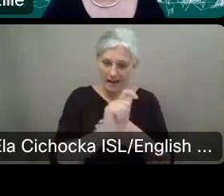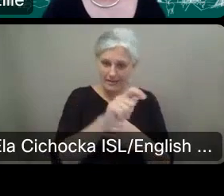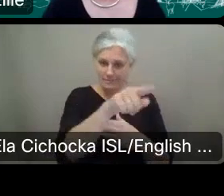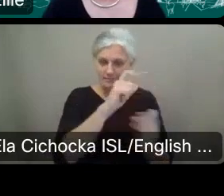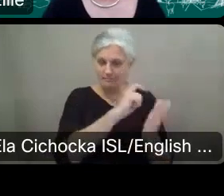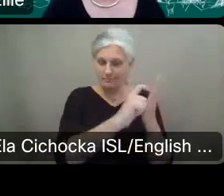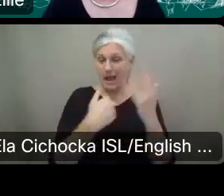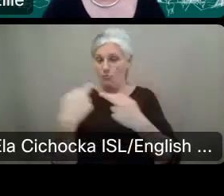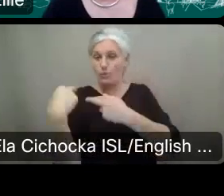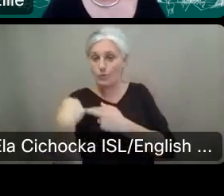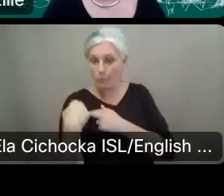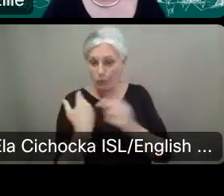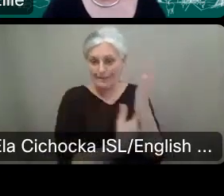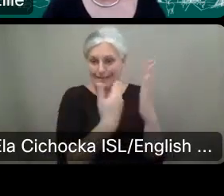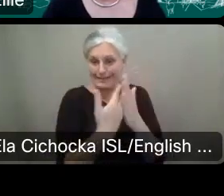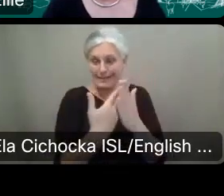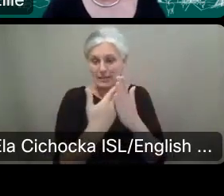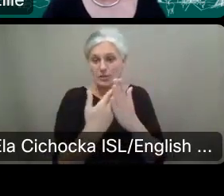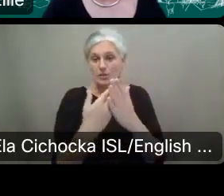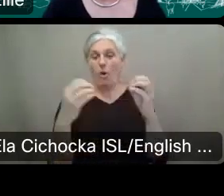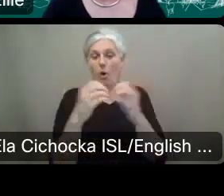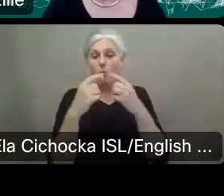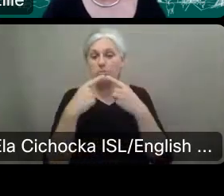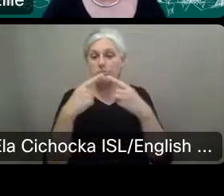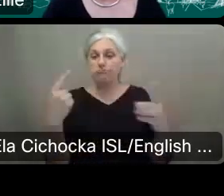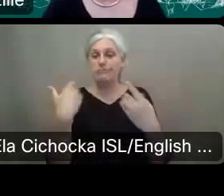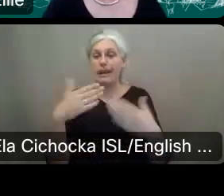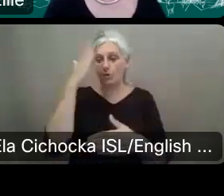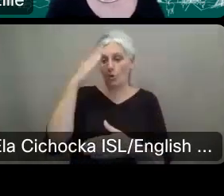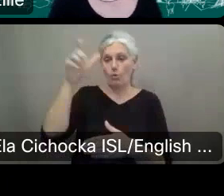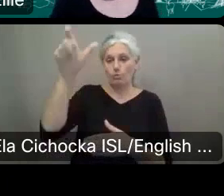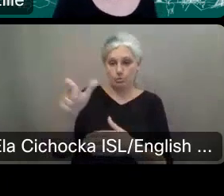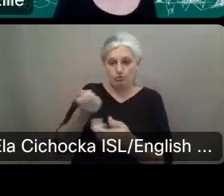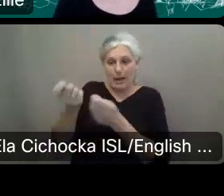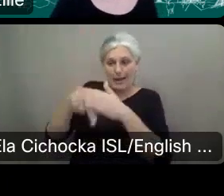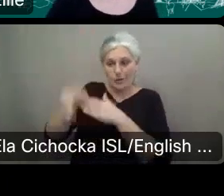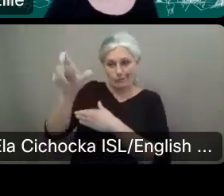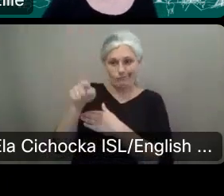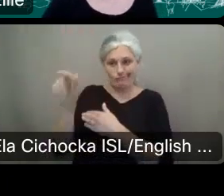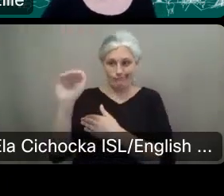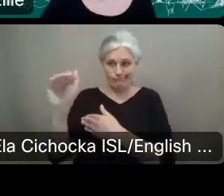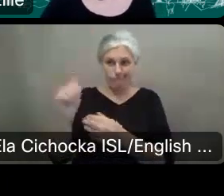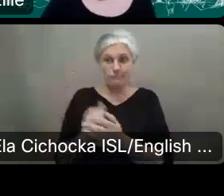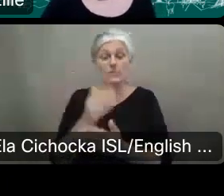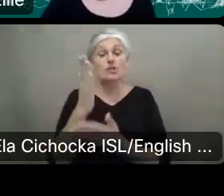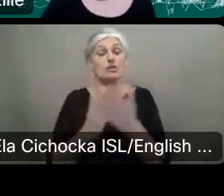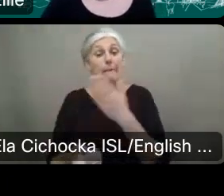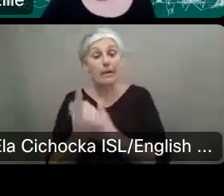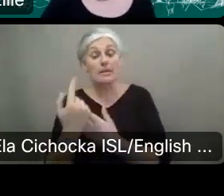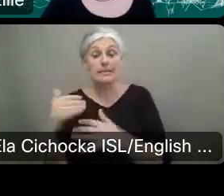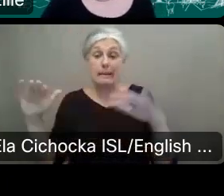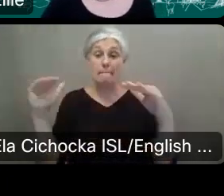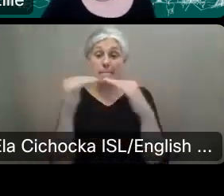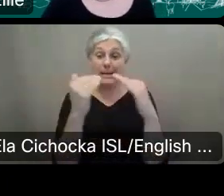and obligations around open disclosure and notifying the regulator. But while some of these incidents don't meet the criteria of a